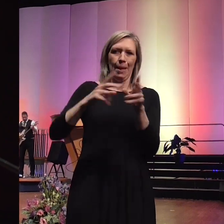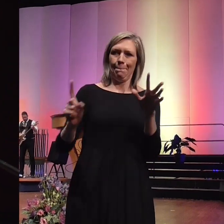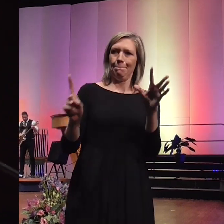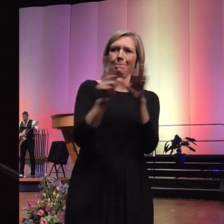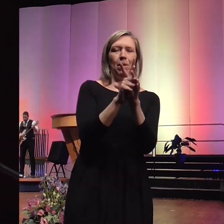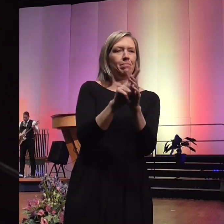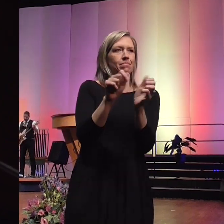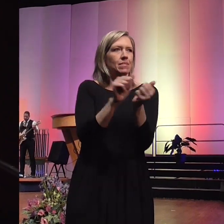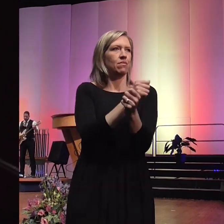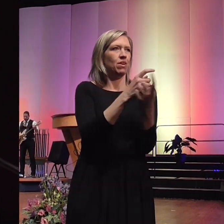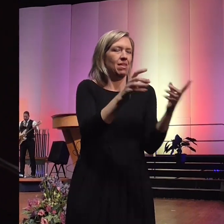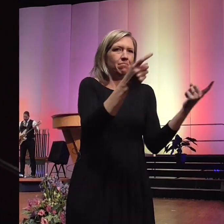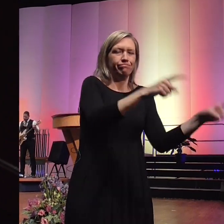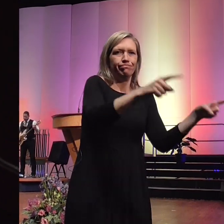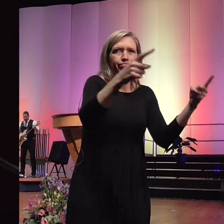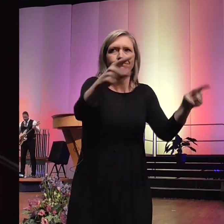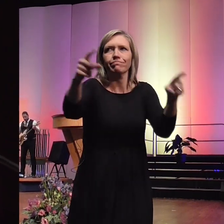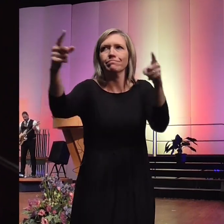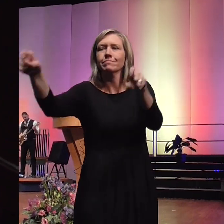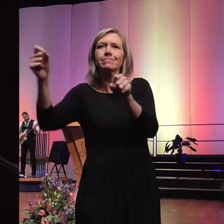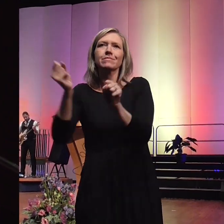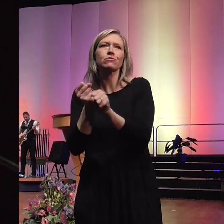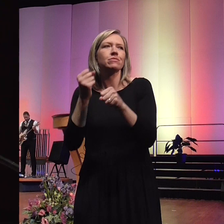and it all came